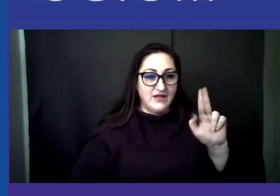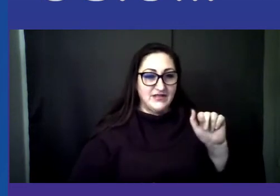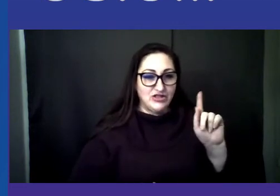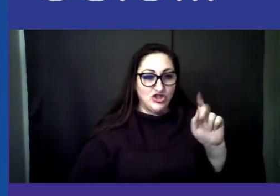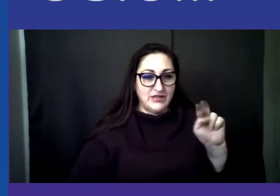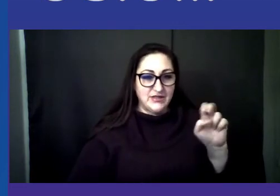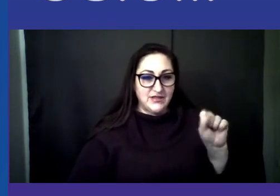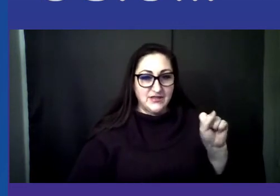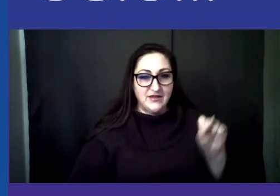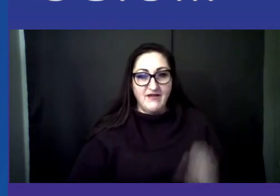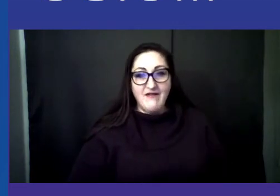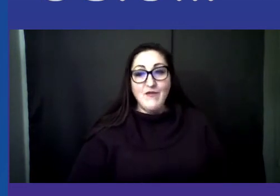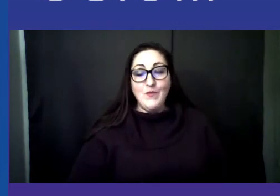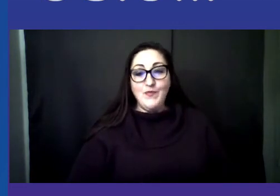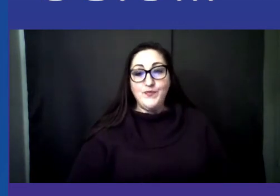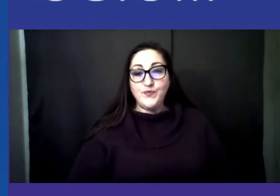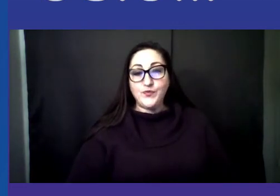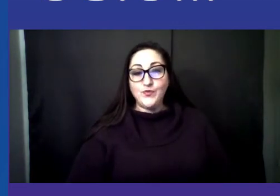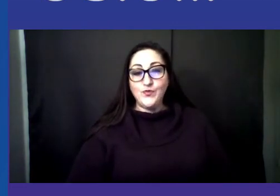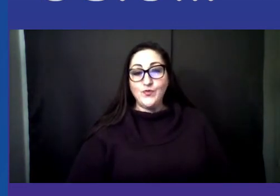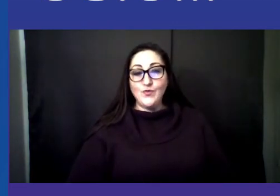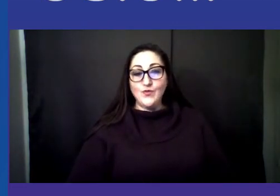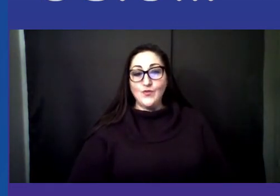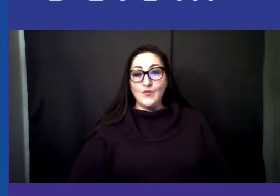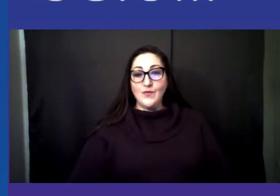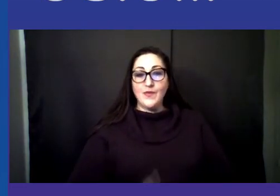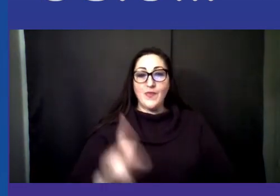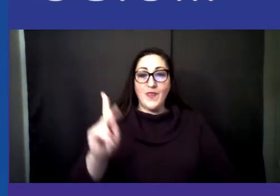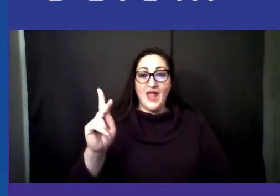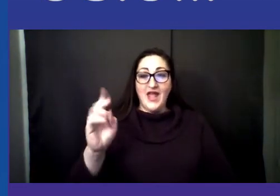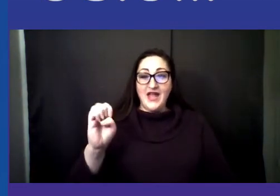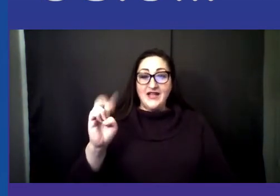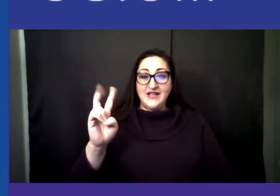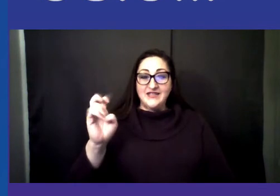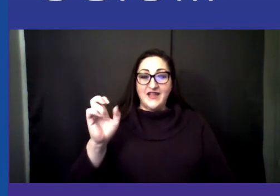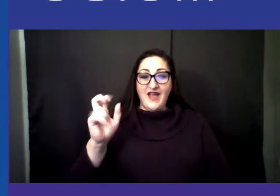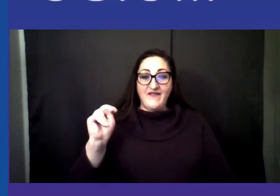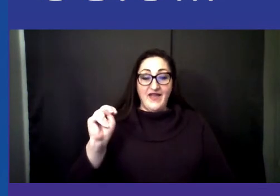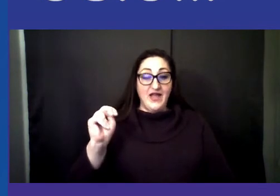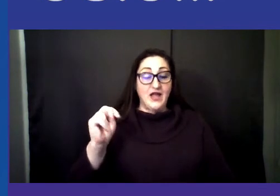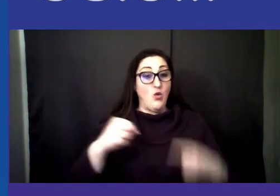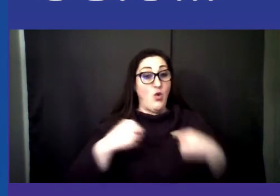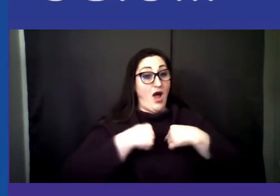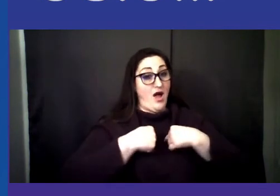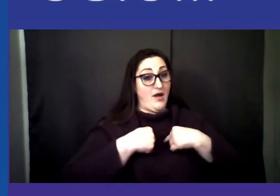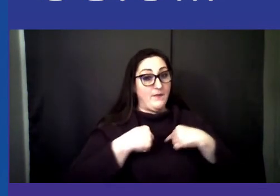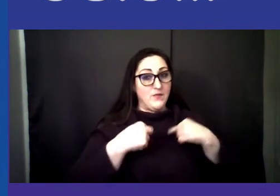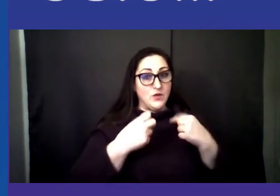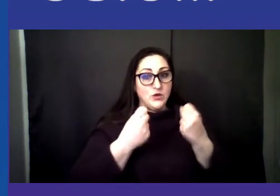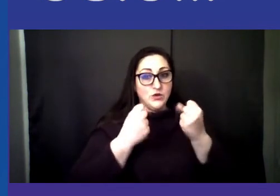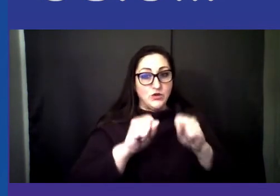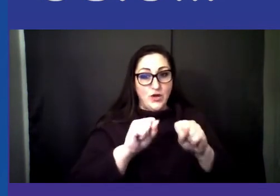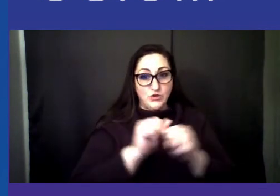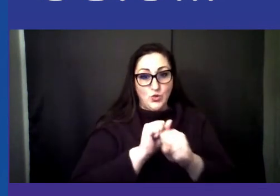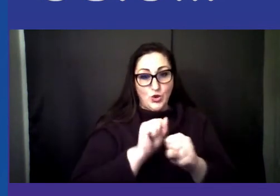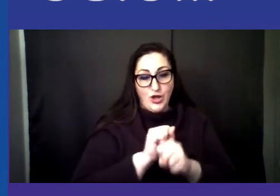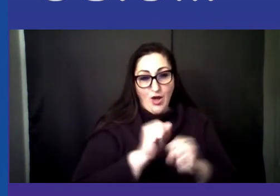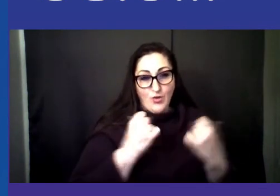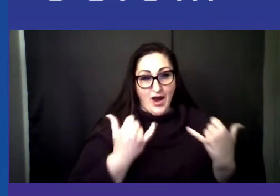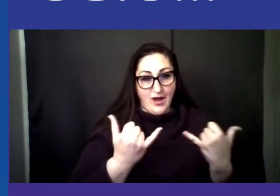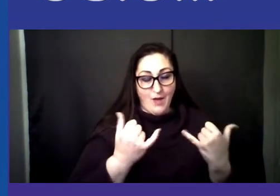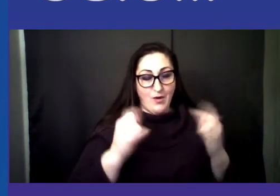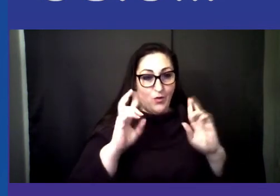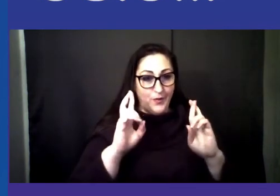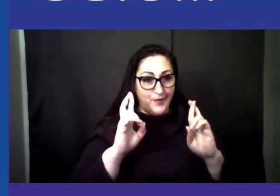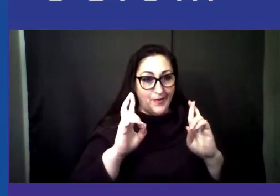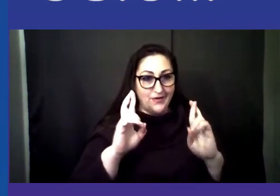This is Kevin. One thing that I'm trying to work on right now that I hope by 2035 is like